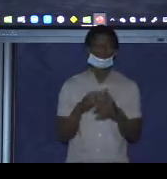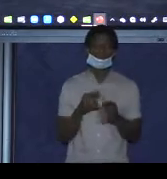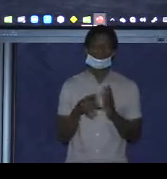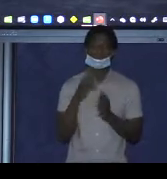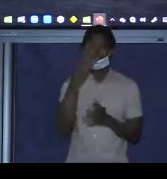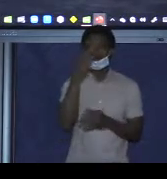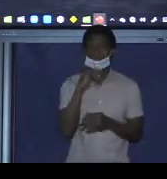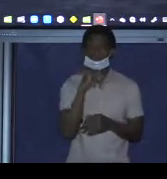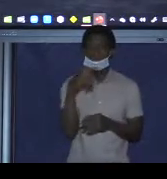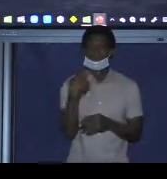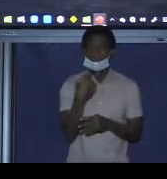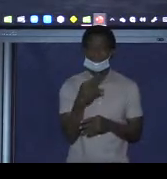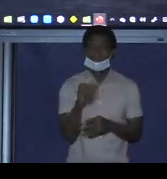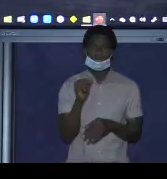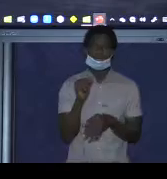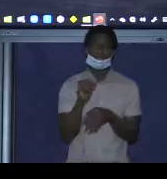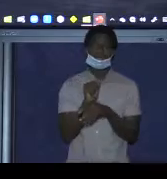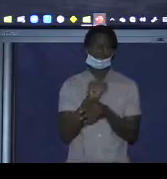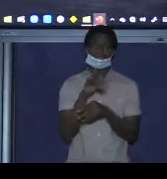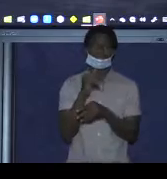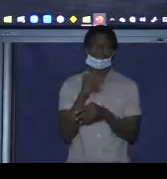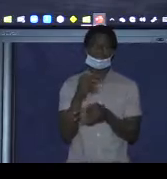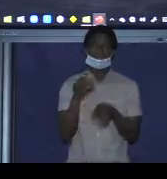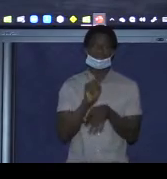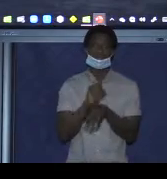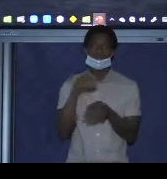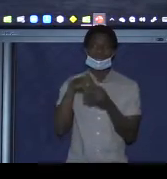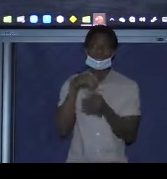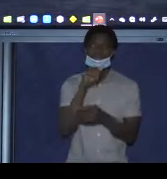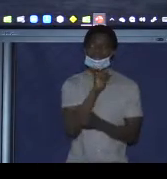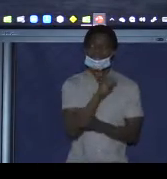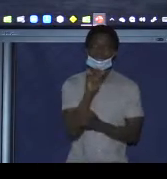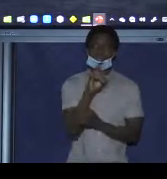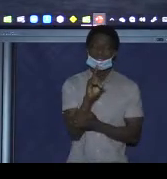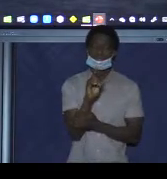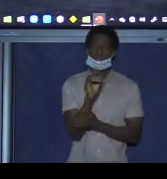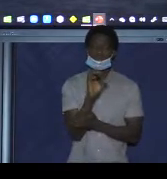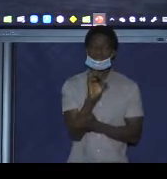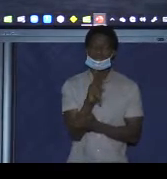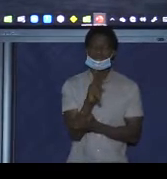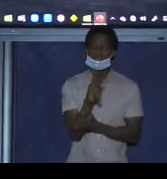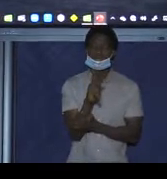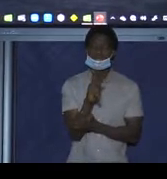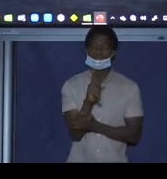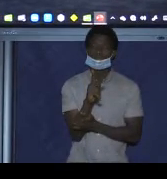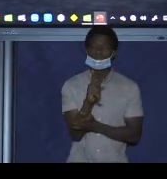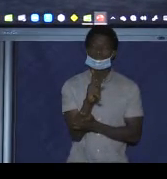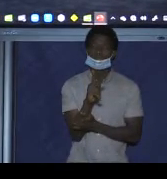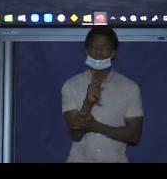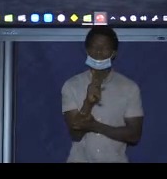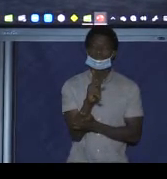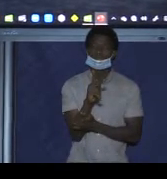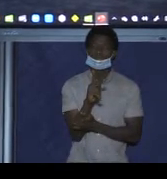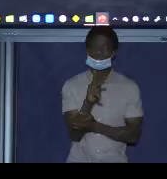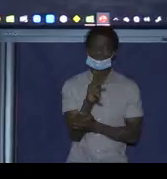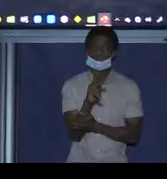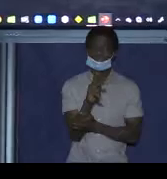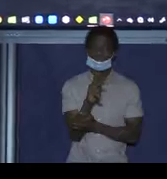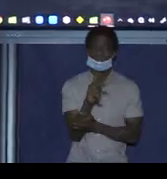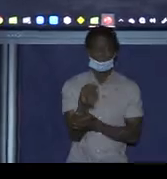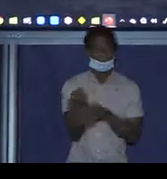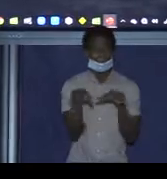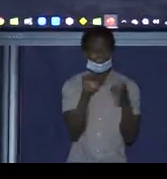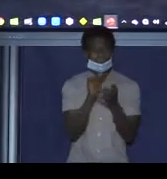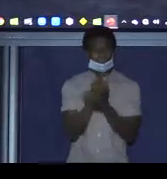repaired, why not say Ajayi works in a dock? D-O-C-K, dock. Doesn't